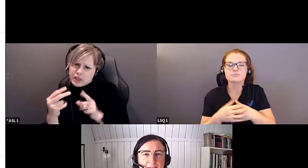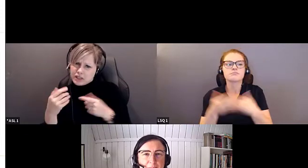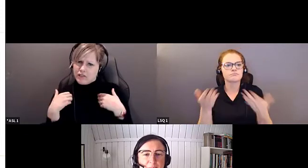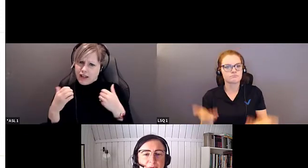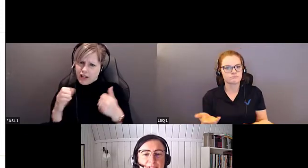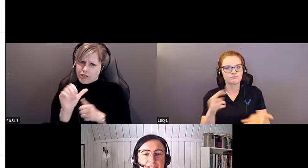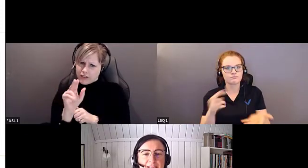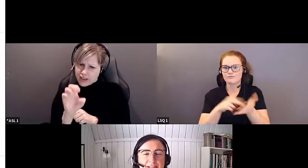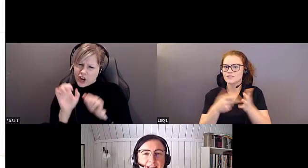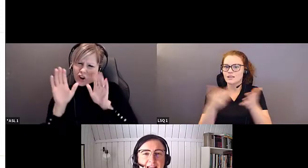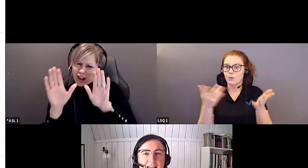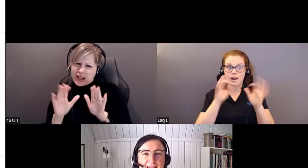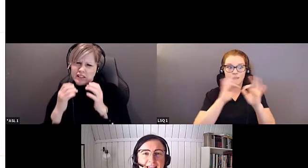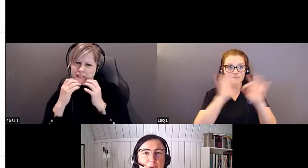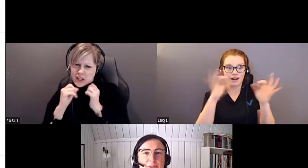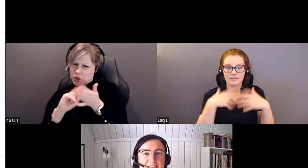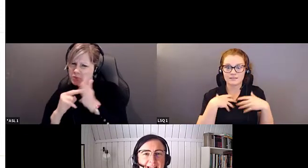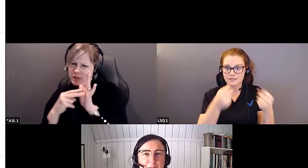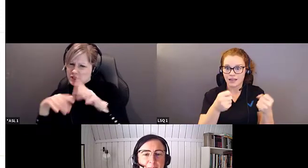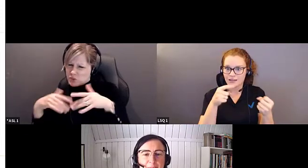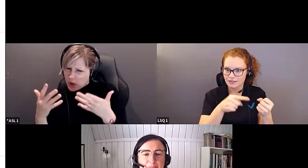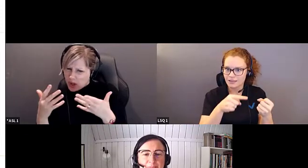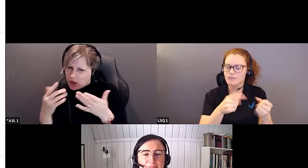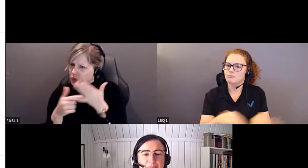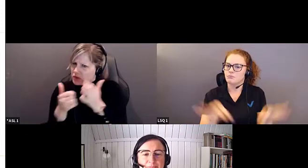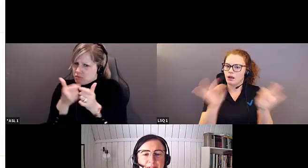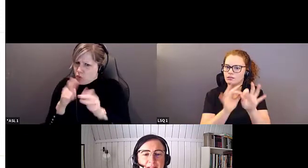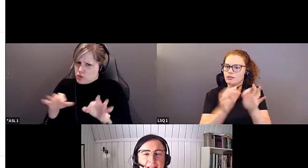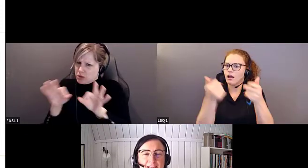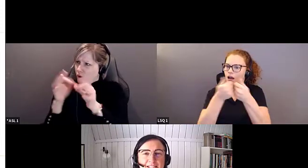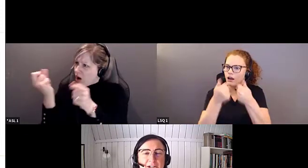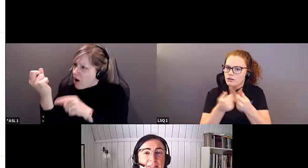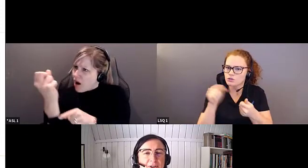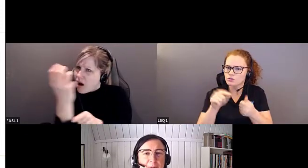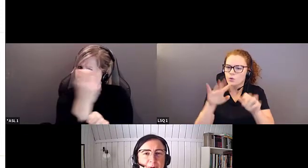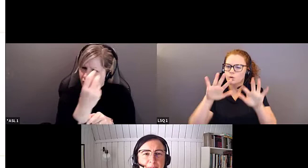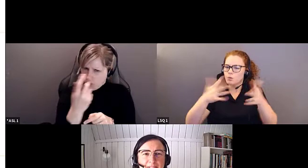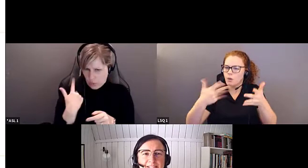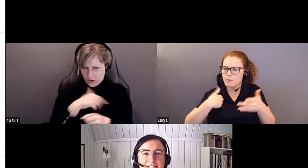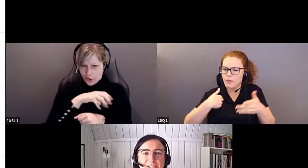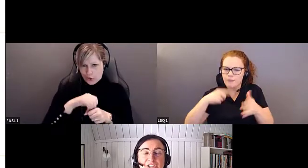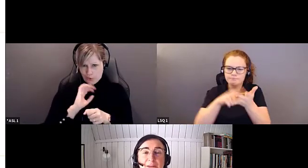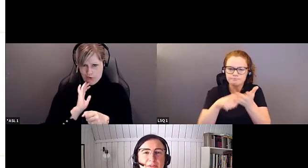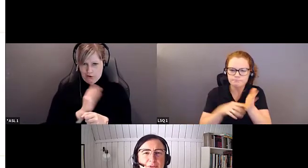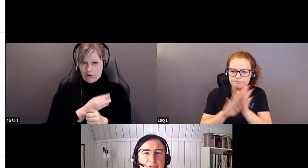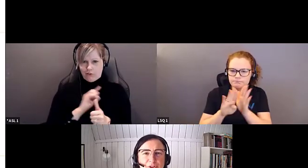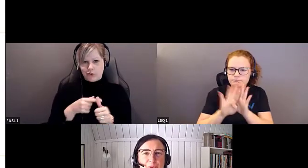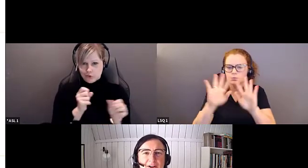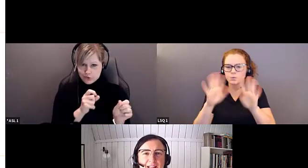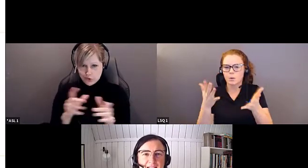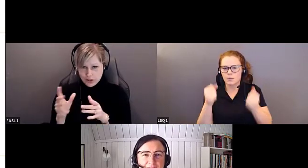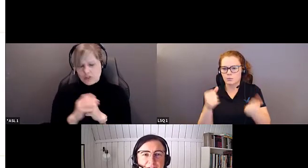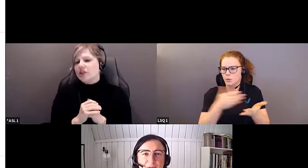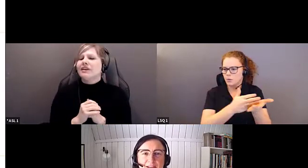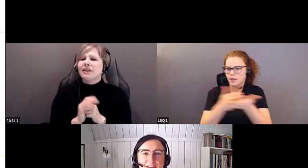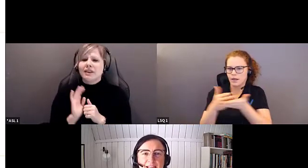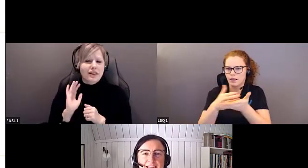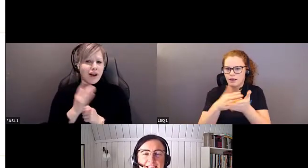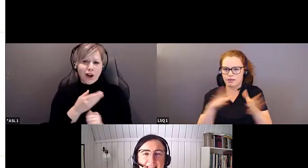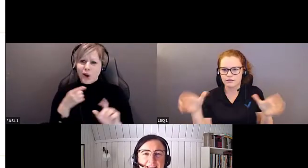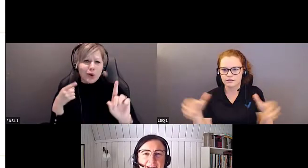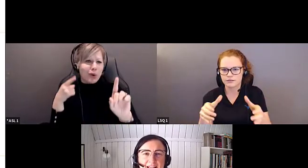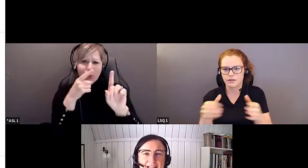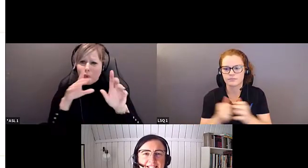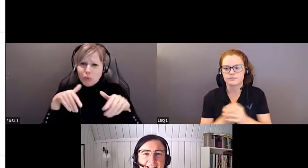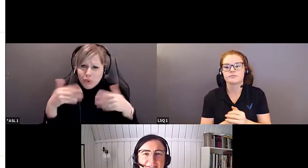issues that matter most, and how we can help. Together, our purpose is to shape a future where everyone